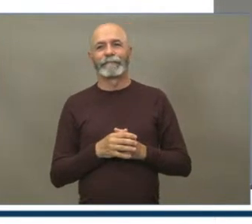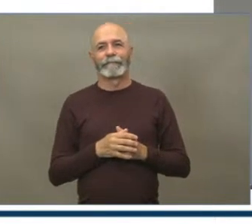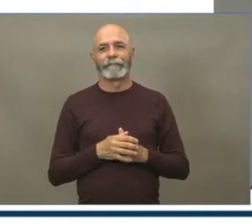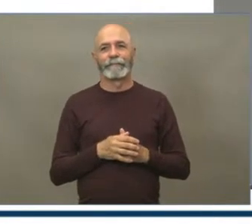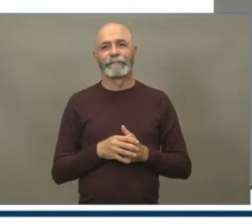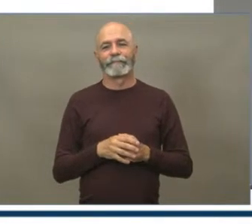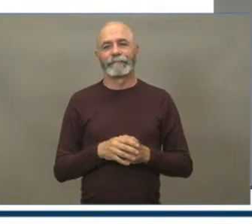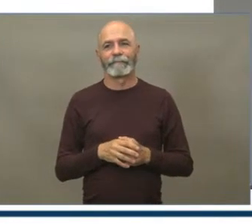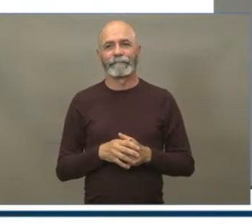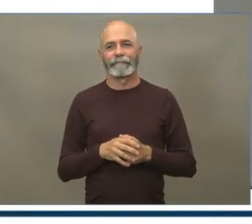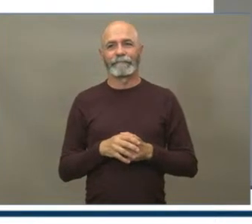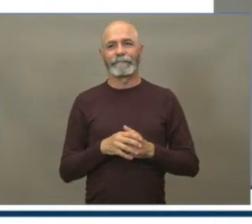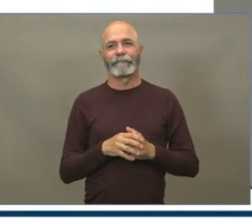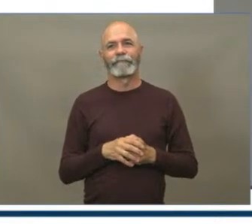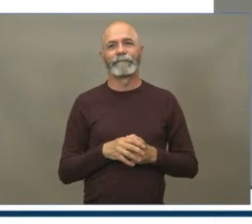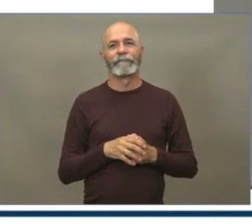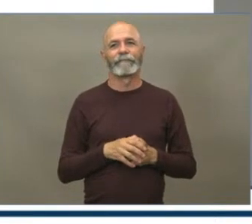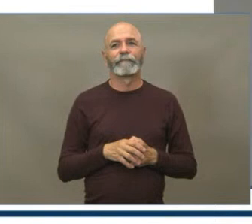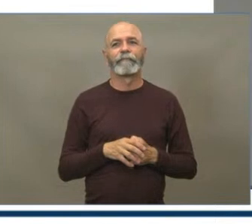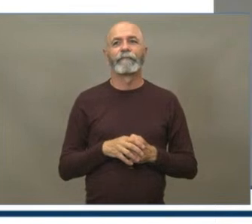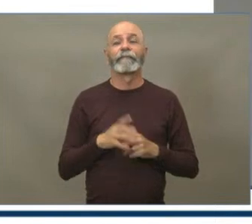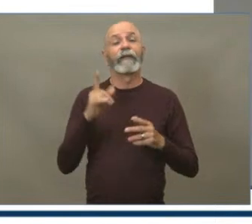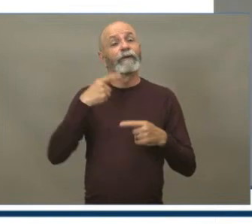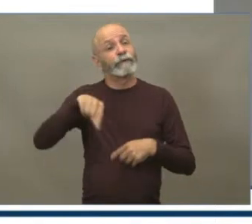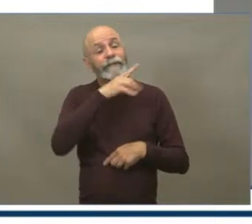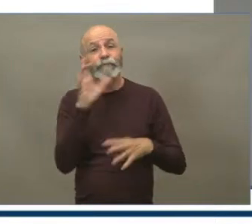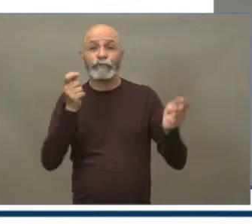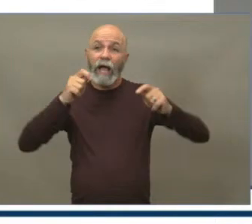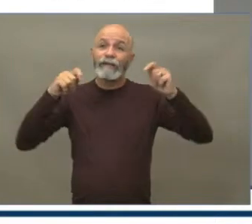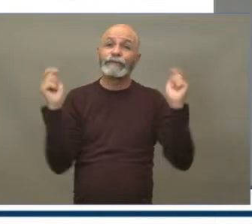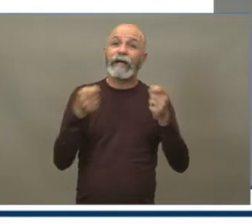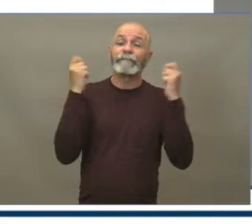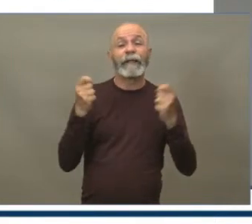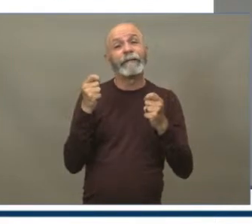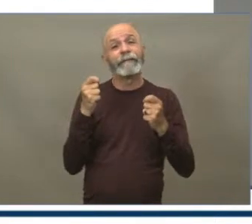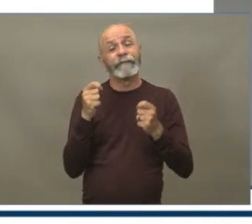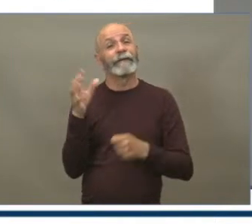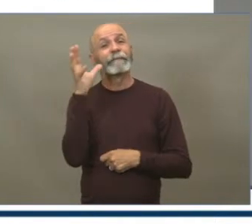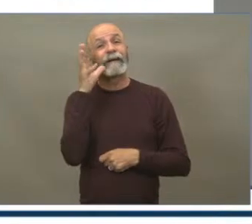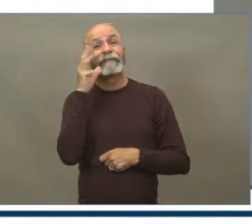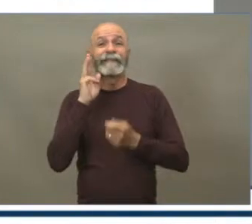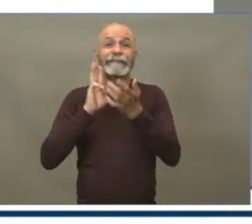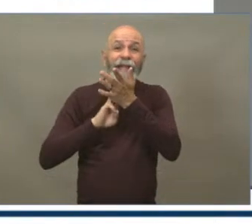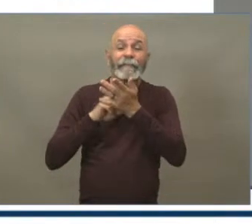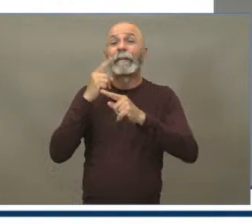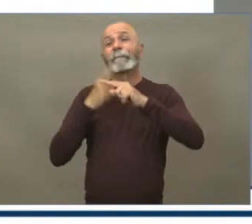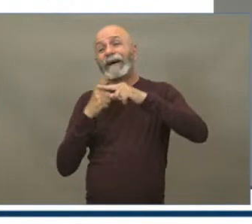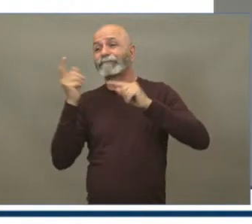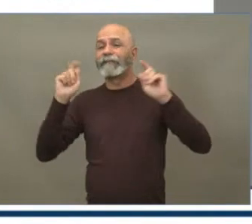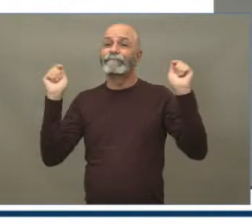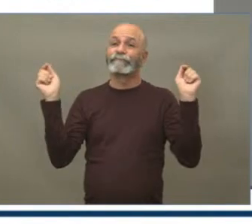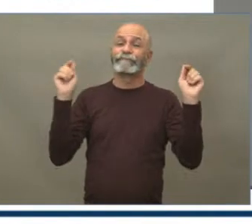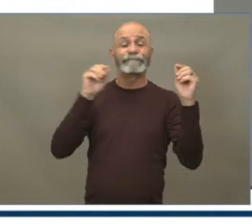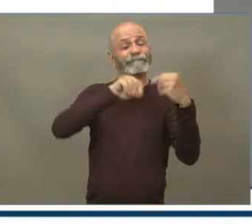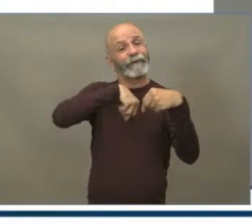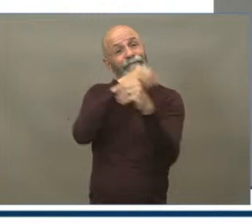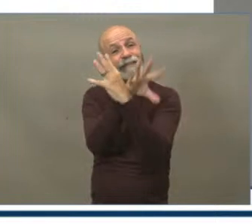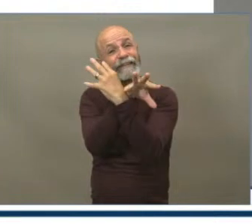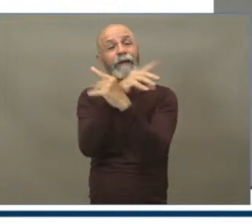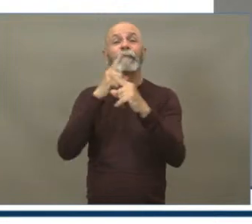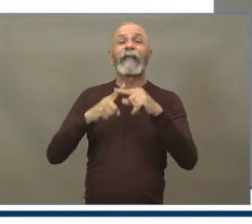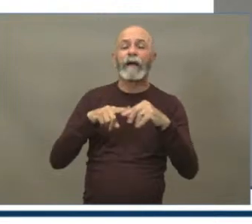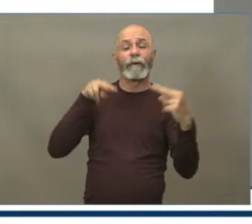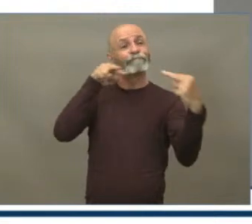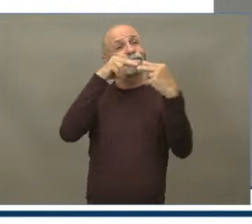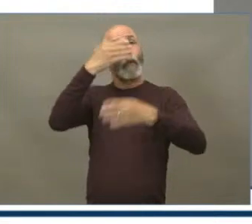thank everyone for celebrating Mother's Day differently again this year, whether it was virtually or from 6 feet away. I also want to thank